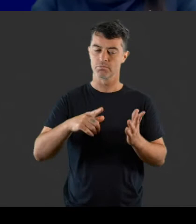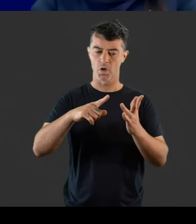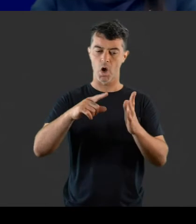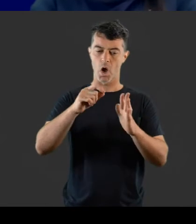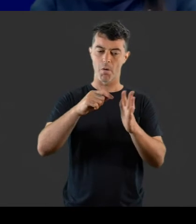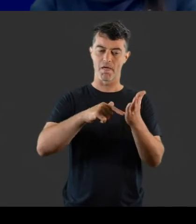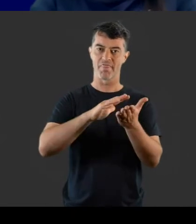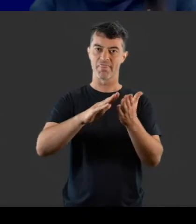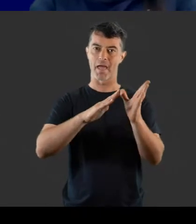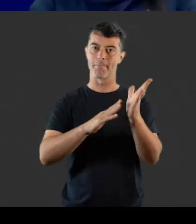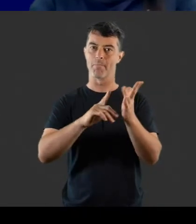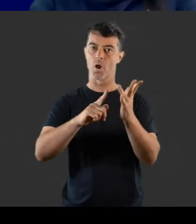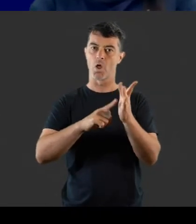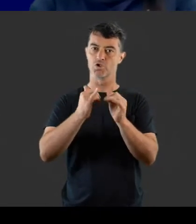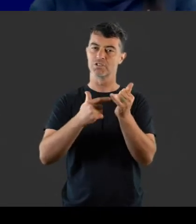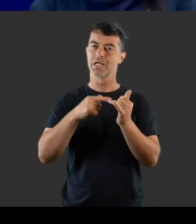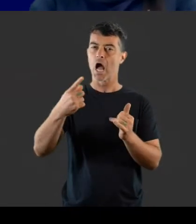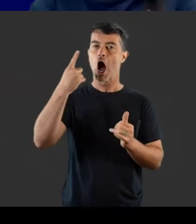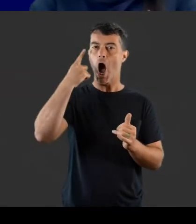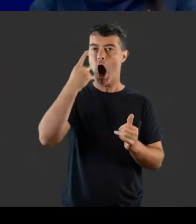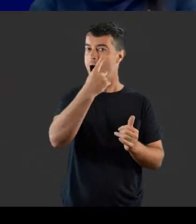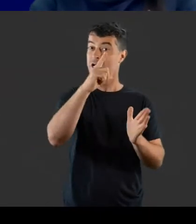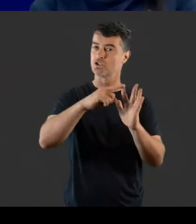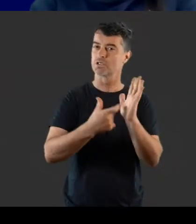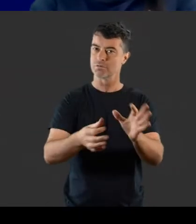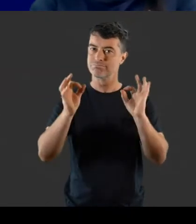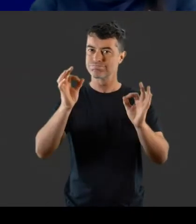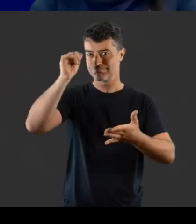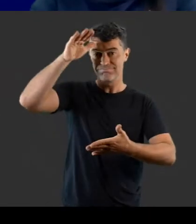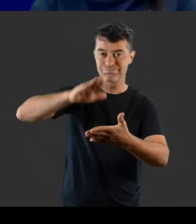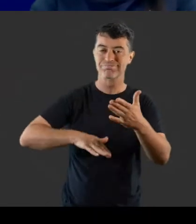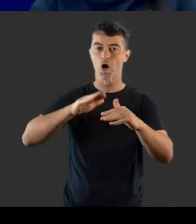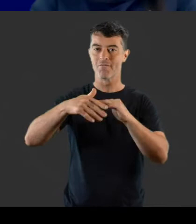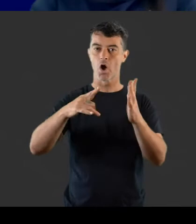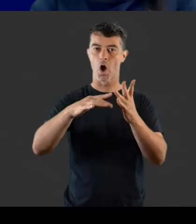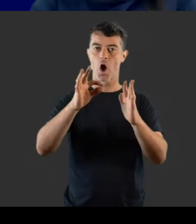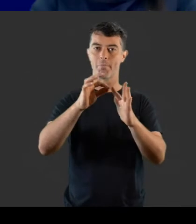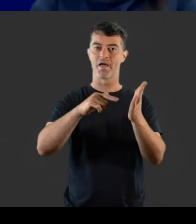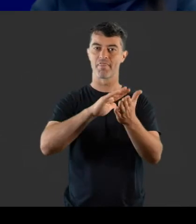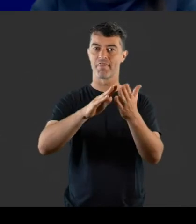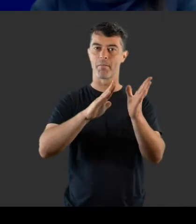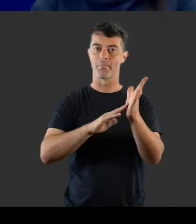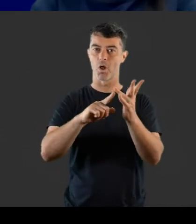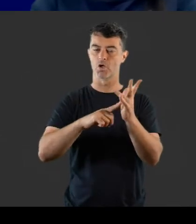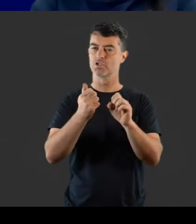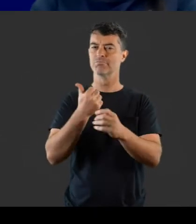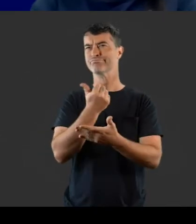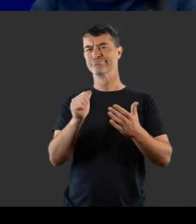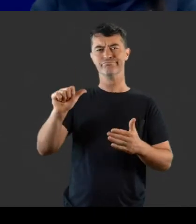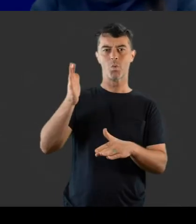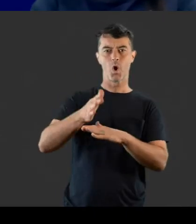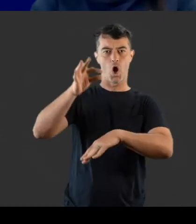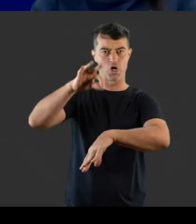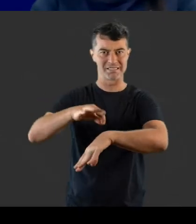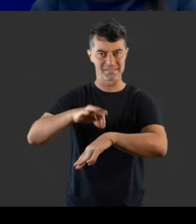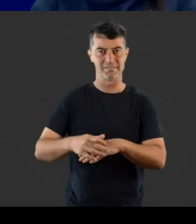Ophthalmologist. An ophthalmologist is an eye doctor with specialist training in ophthalmology. They usually work